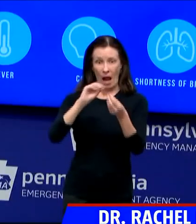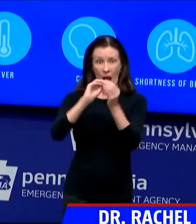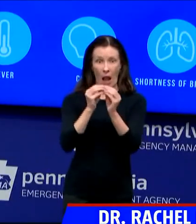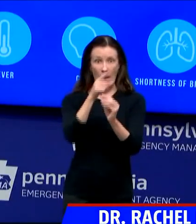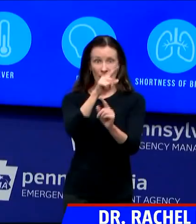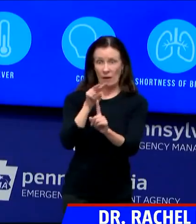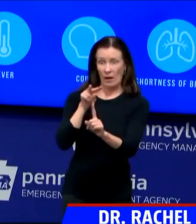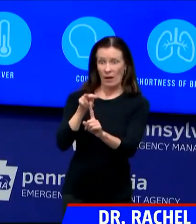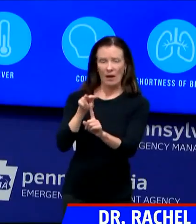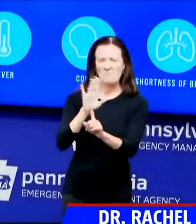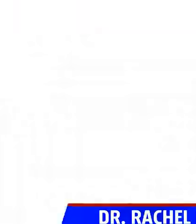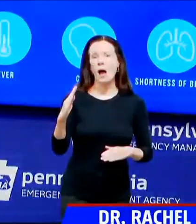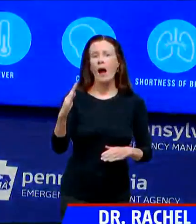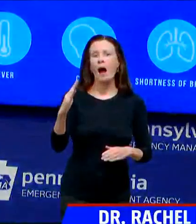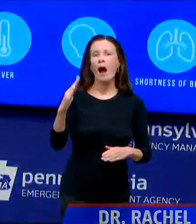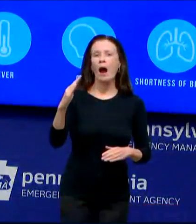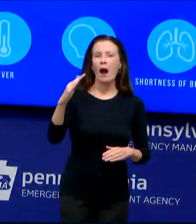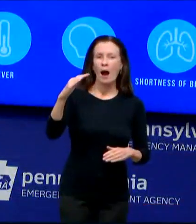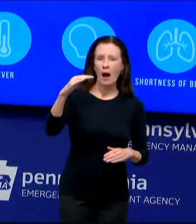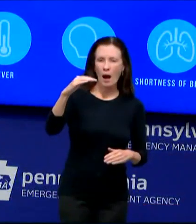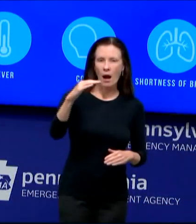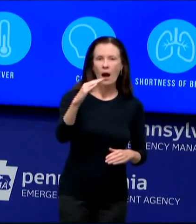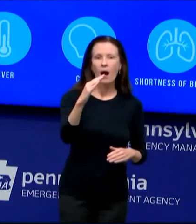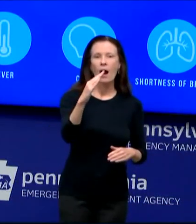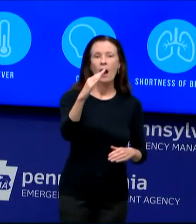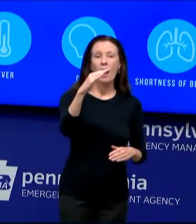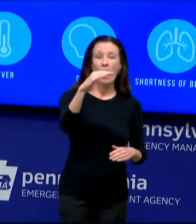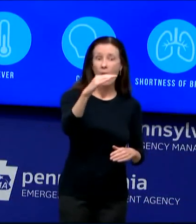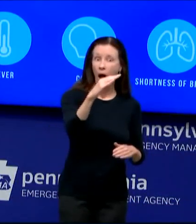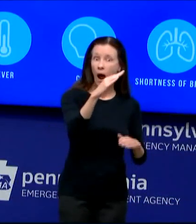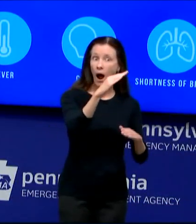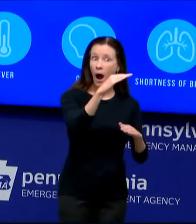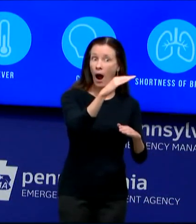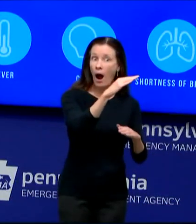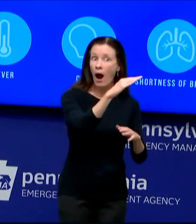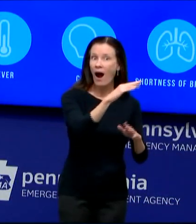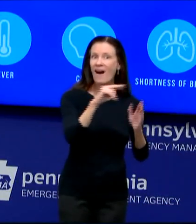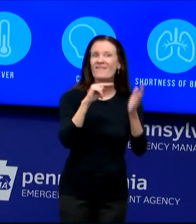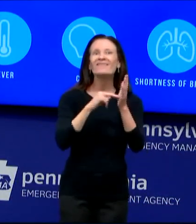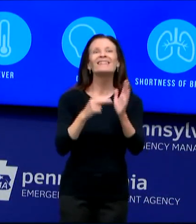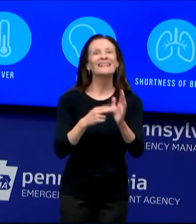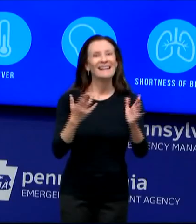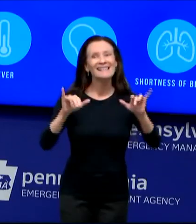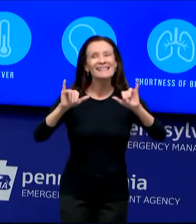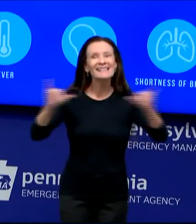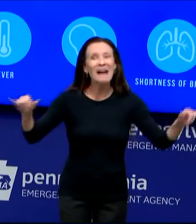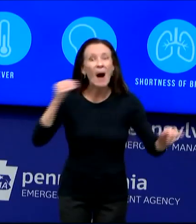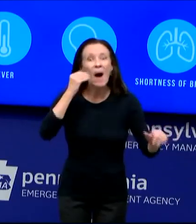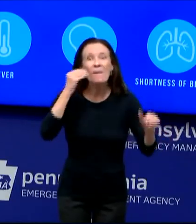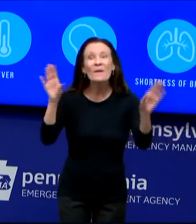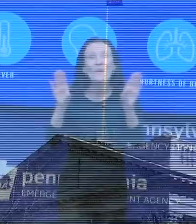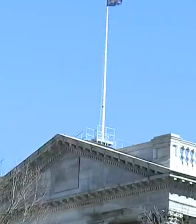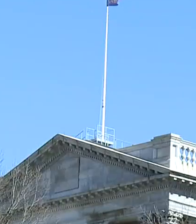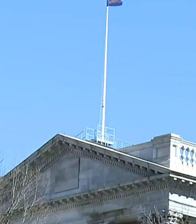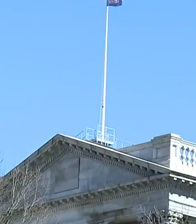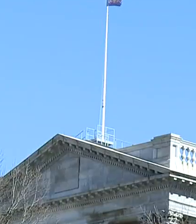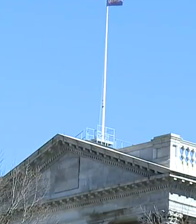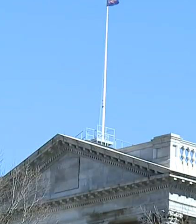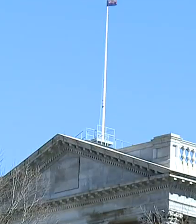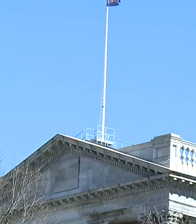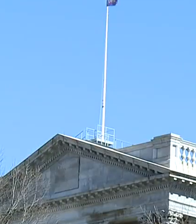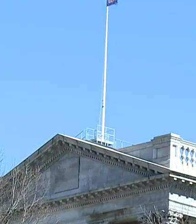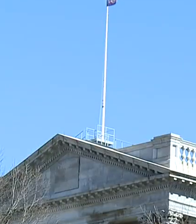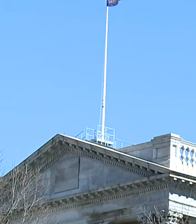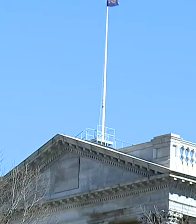in the number of new cases. It's critical at that time not to release the mitigation efforts too soon or we'll just see another